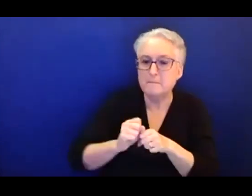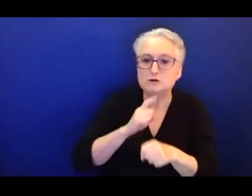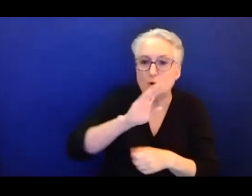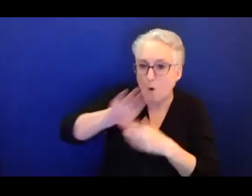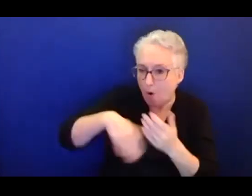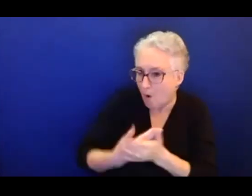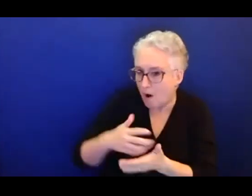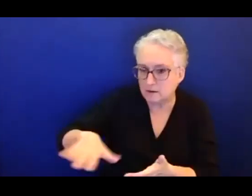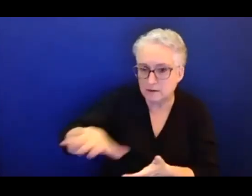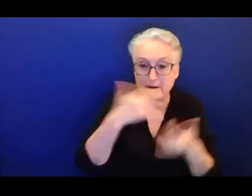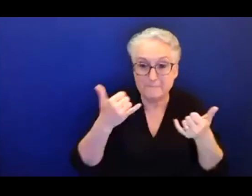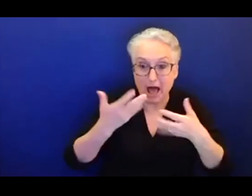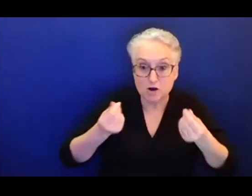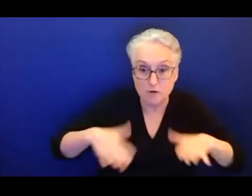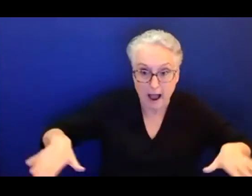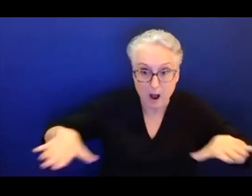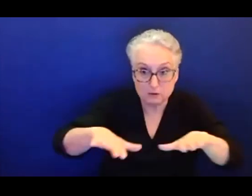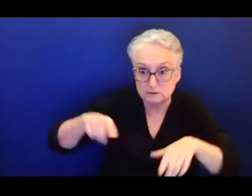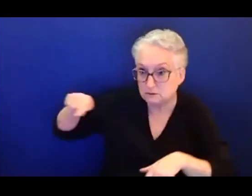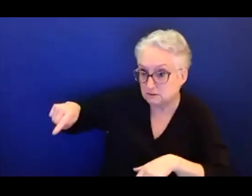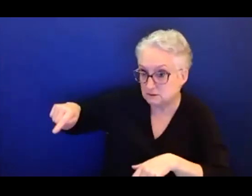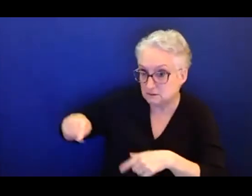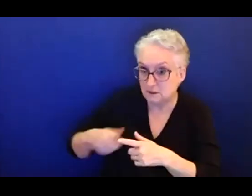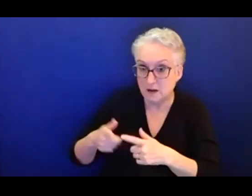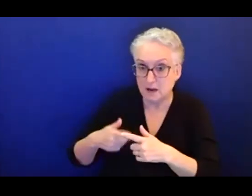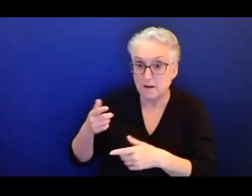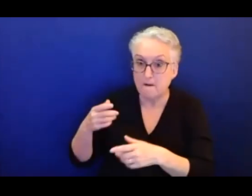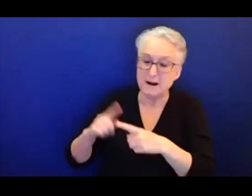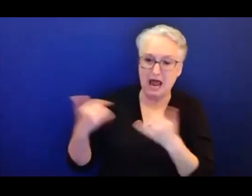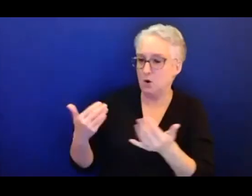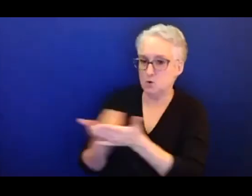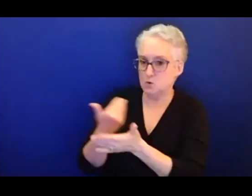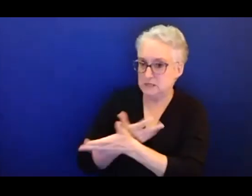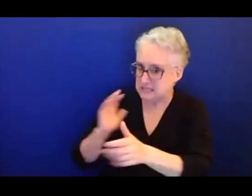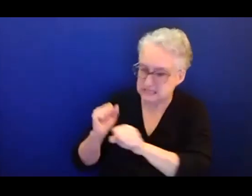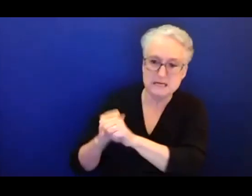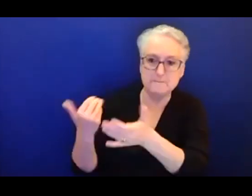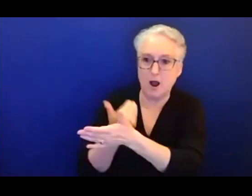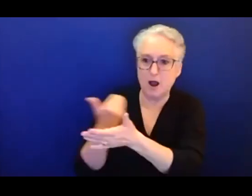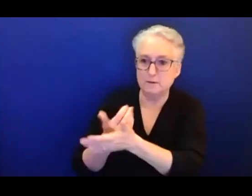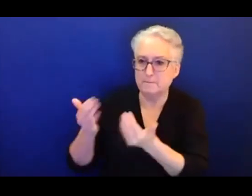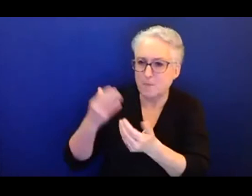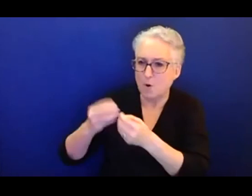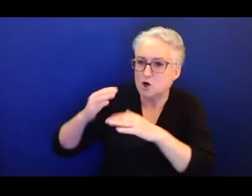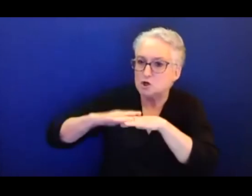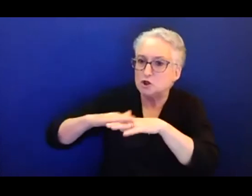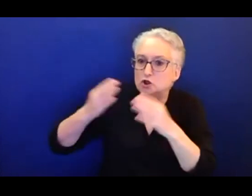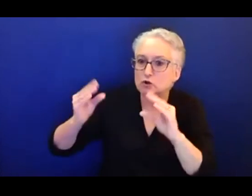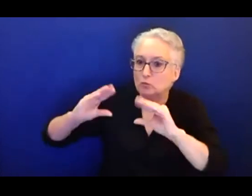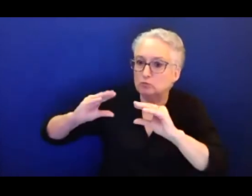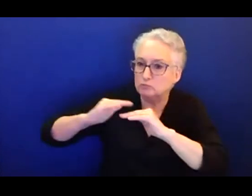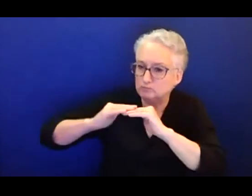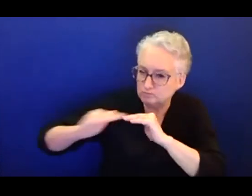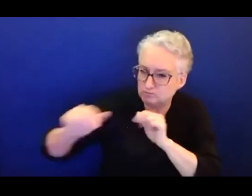modern, well-maintained, as well as improving the safety surfacing and longevity of those spaces. So